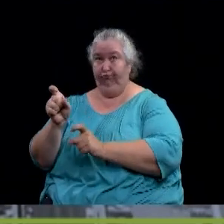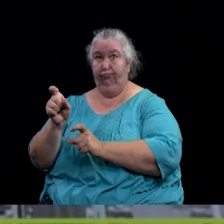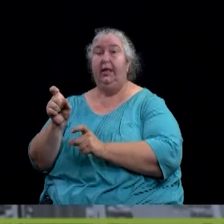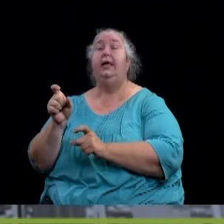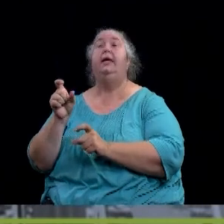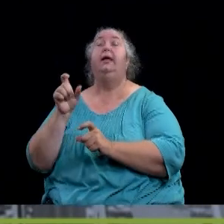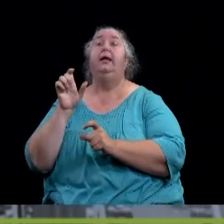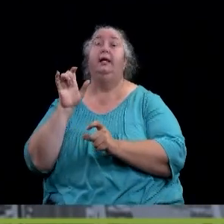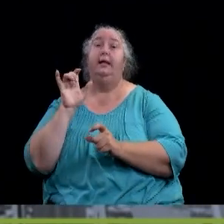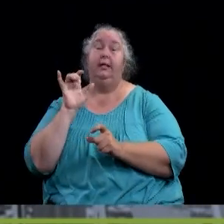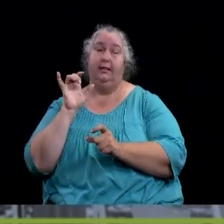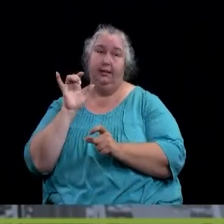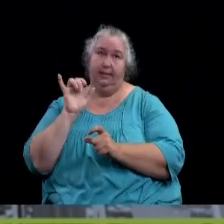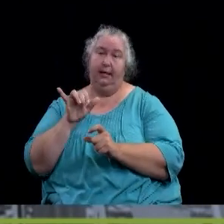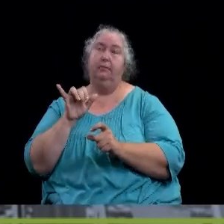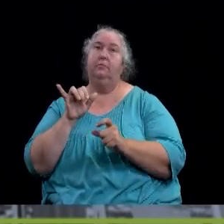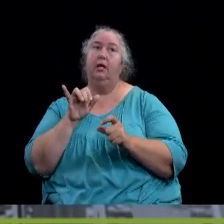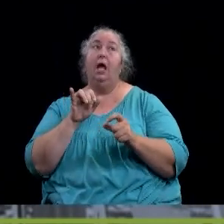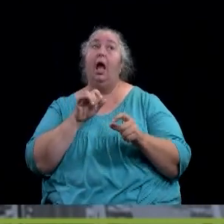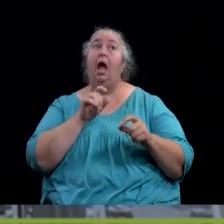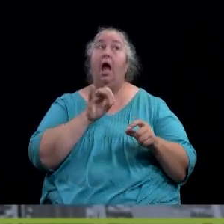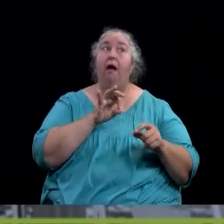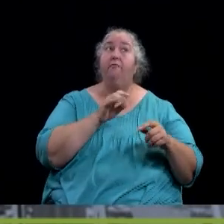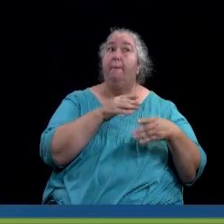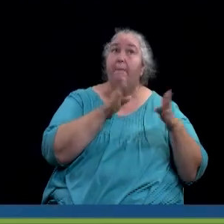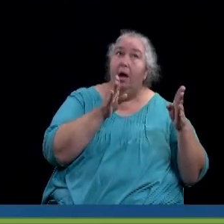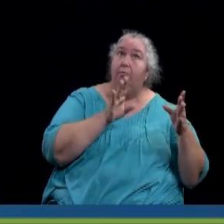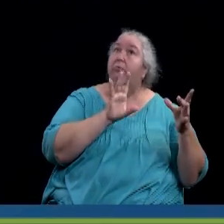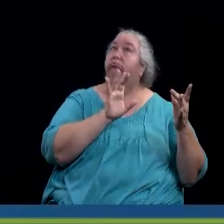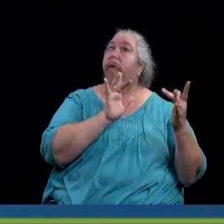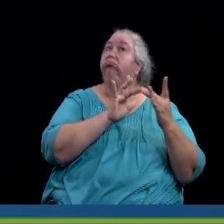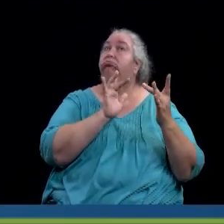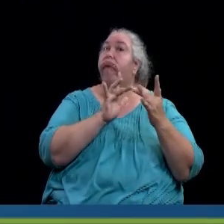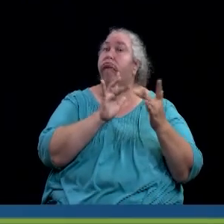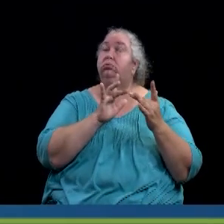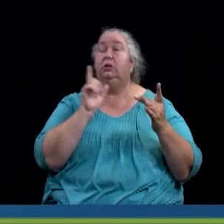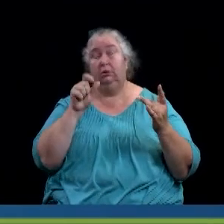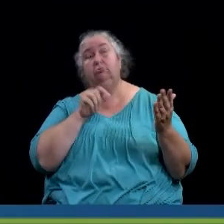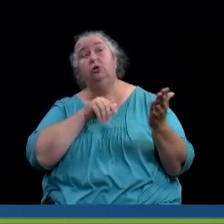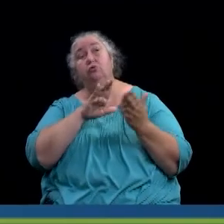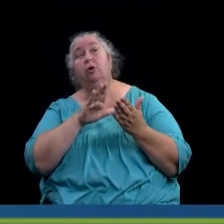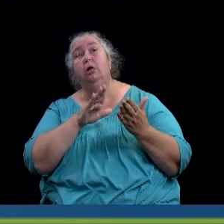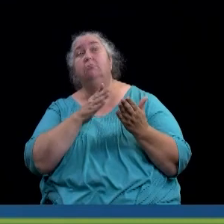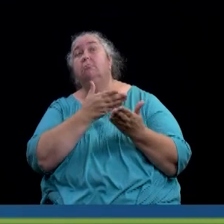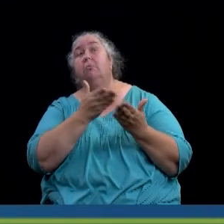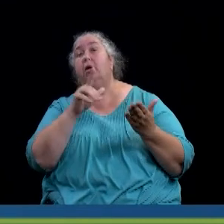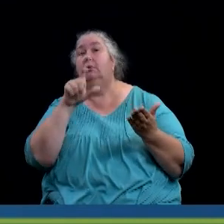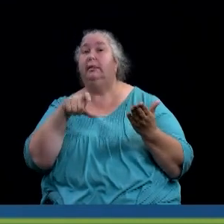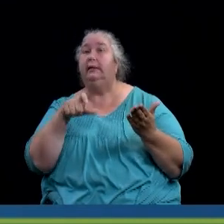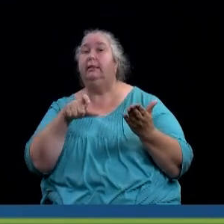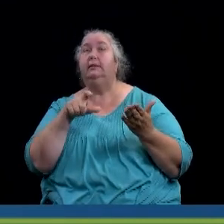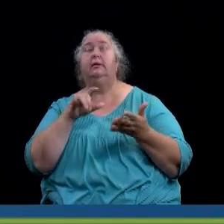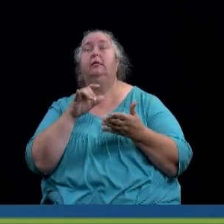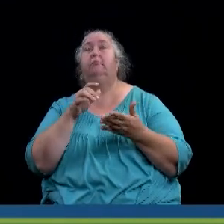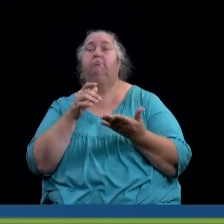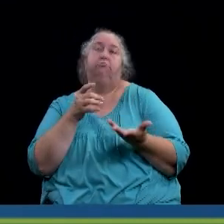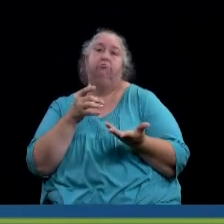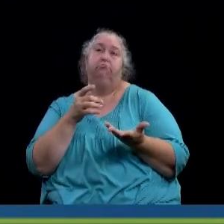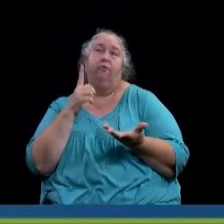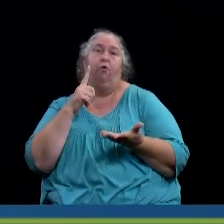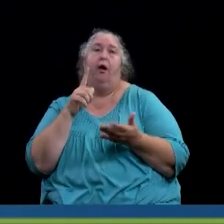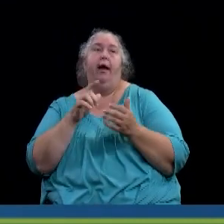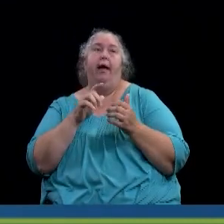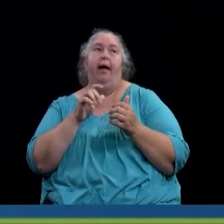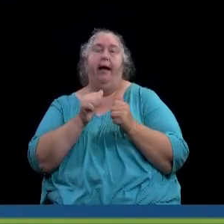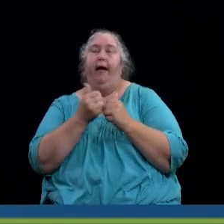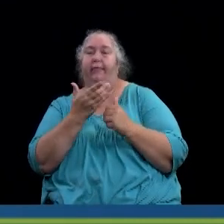keep our greater community informed how each project will impact their day. Like all infrastructure, streets deteriorate with time